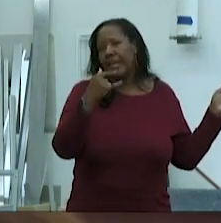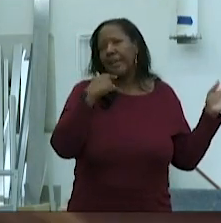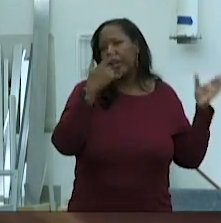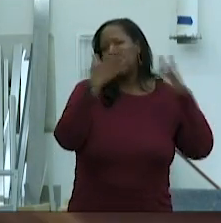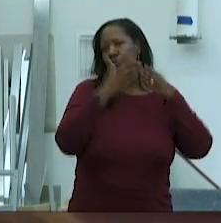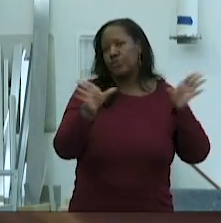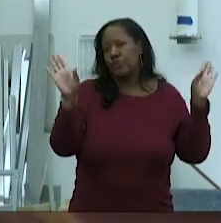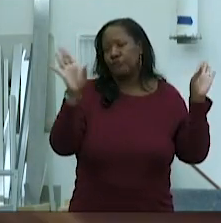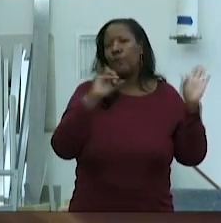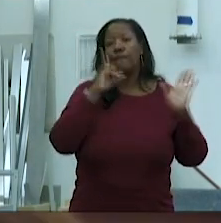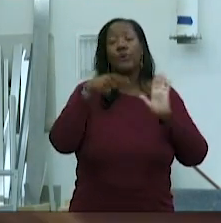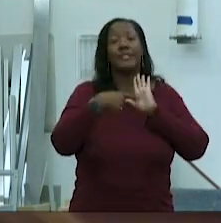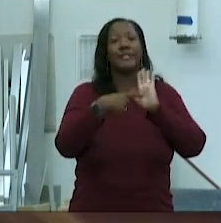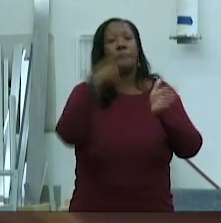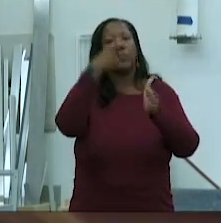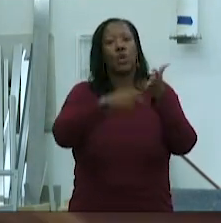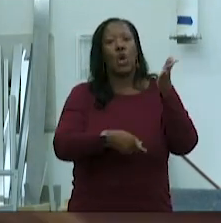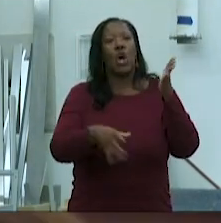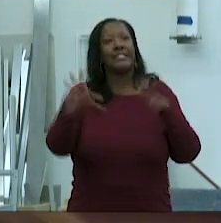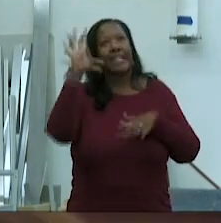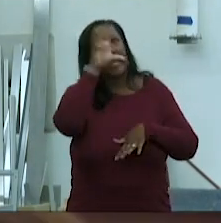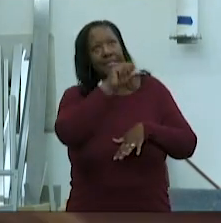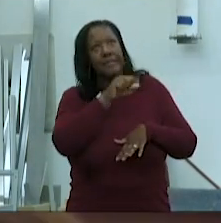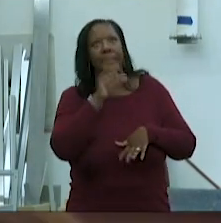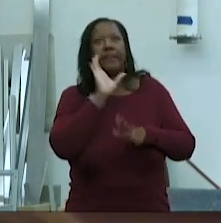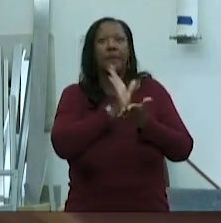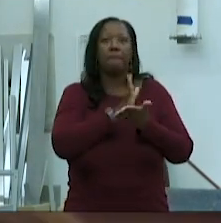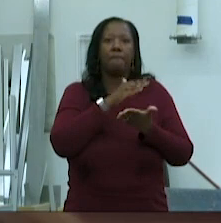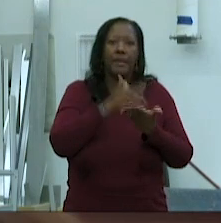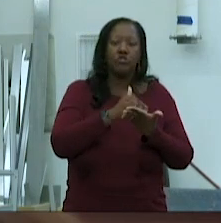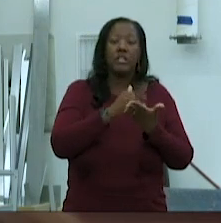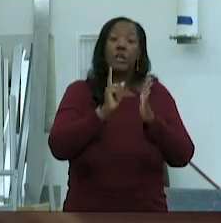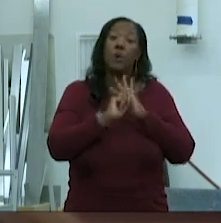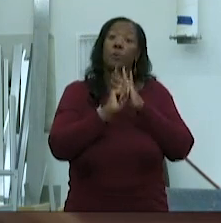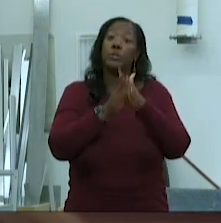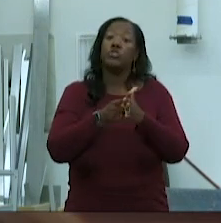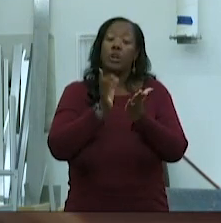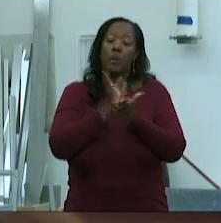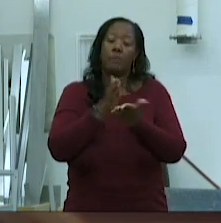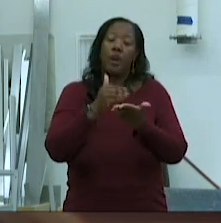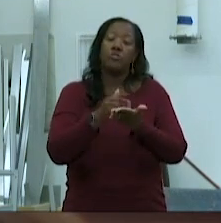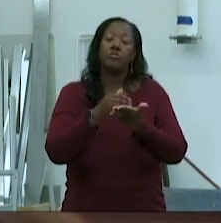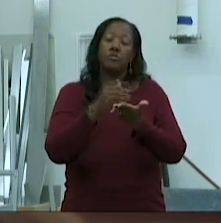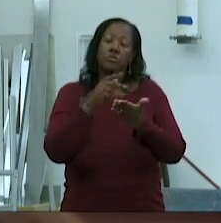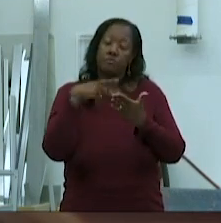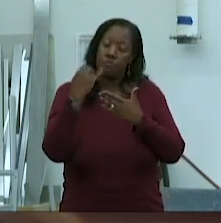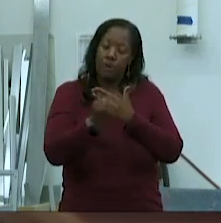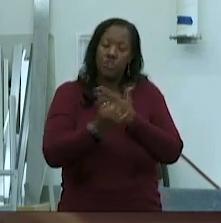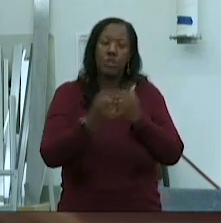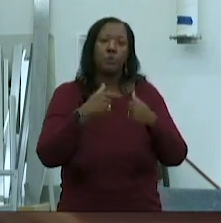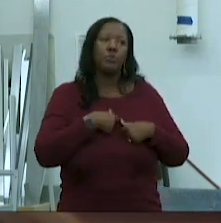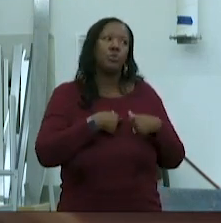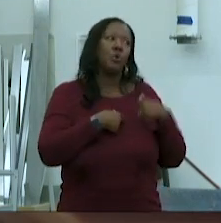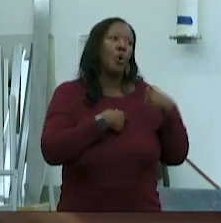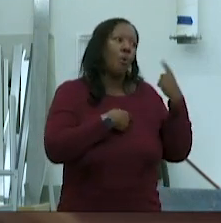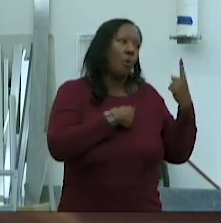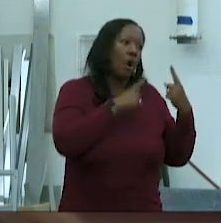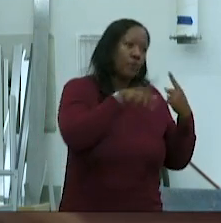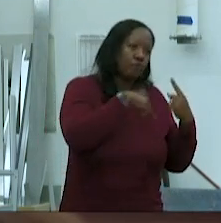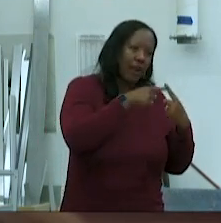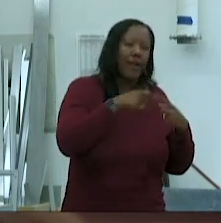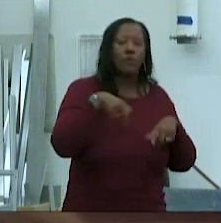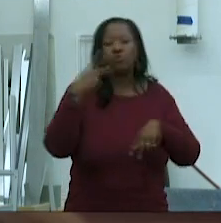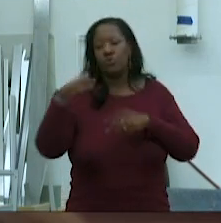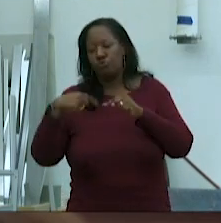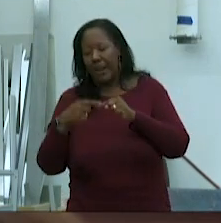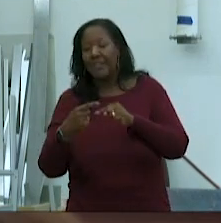the cost estimating and budgeting process, as you begin a project, we'll typically say we'll do 1 round of prototyping, 2 rounds of prototyping, and then in the contract we'll